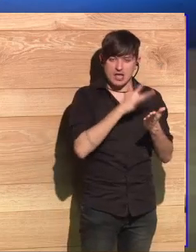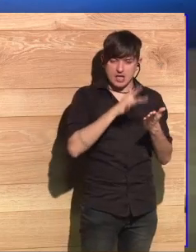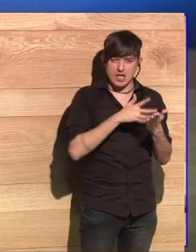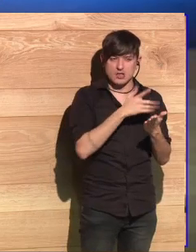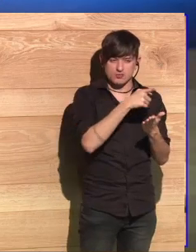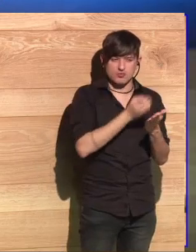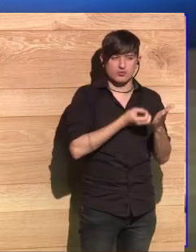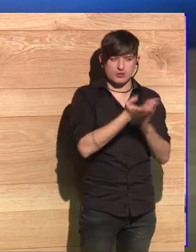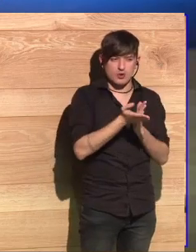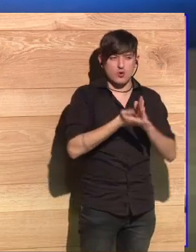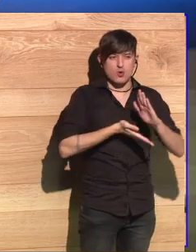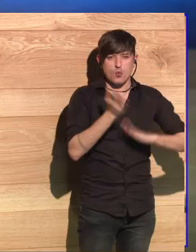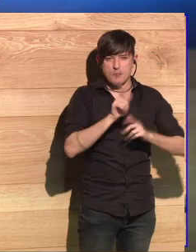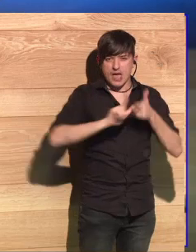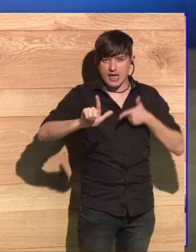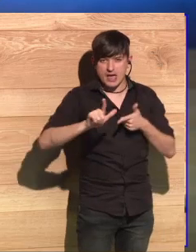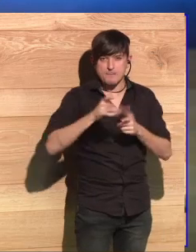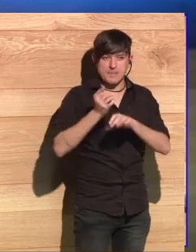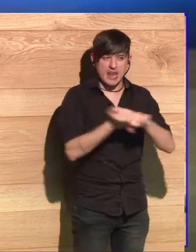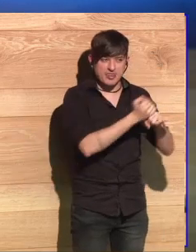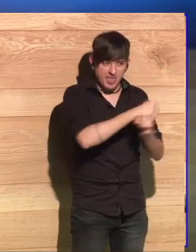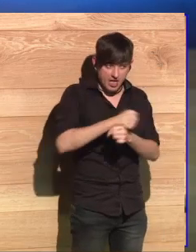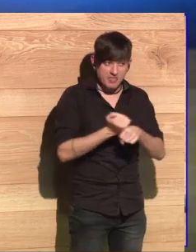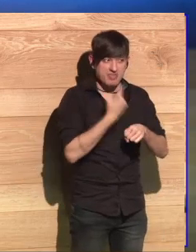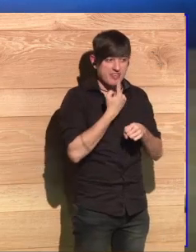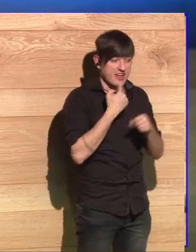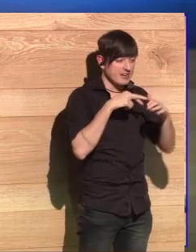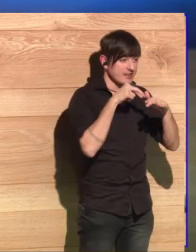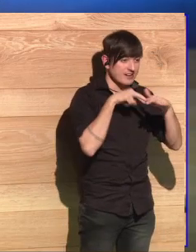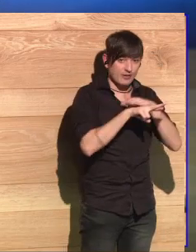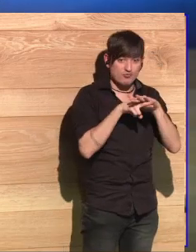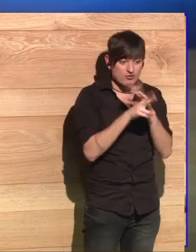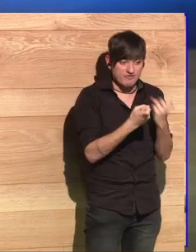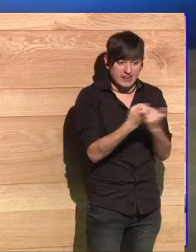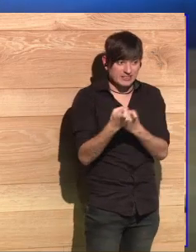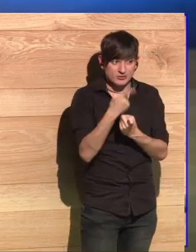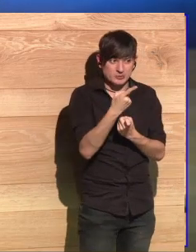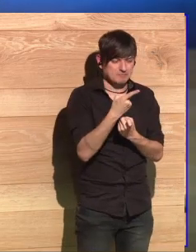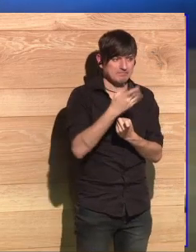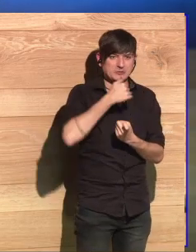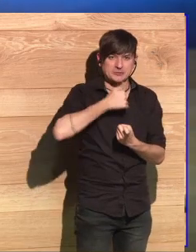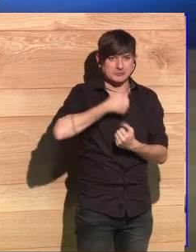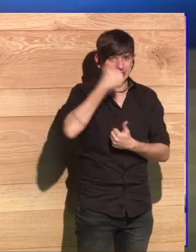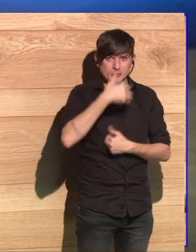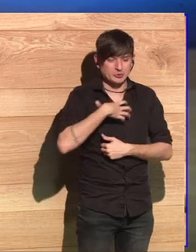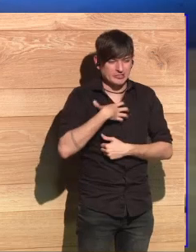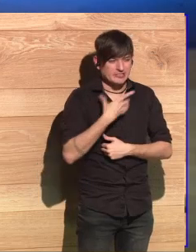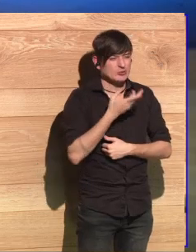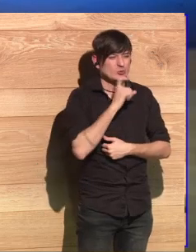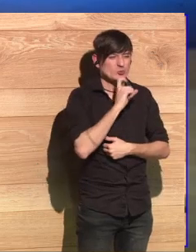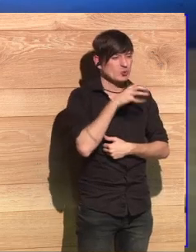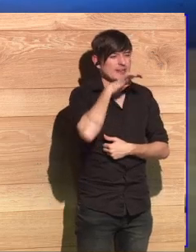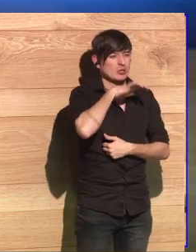about a trip to Venice in 1986 in which you said it was the first time that the lack of resources seemed unbearable to